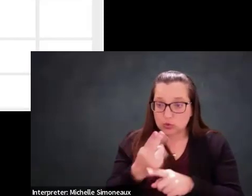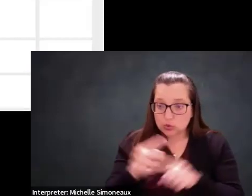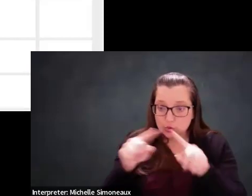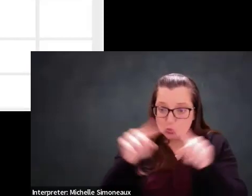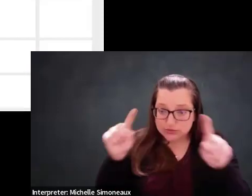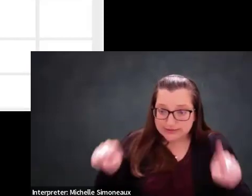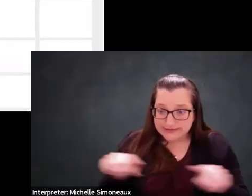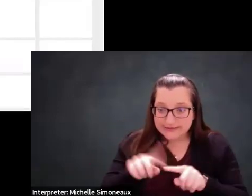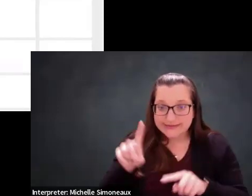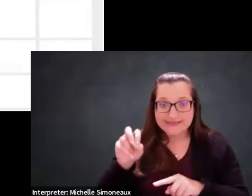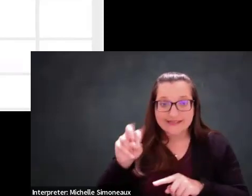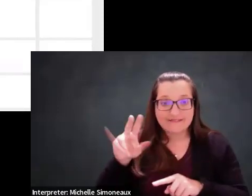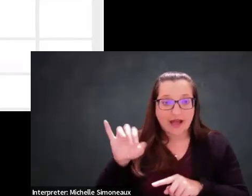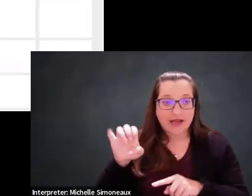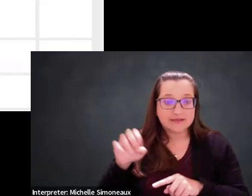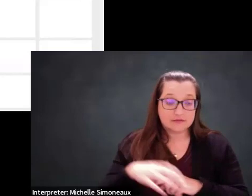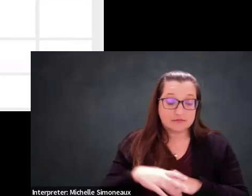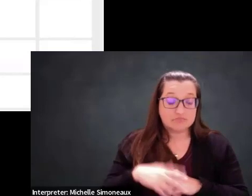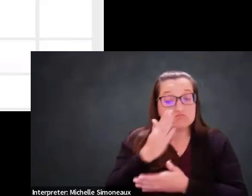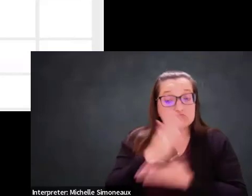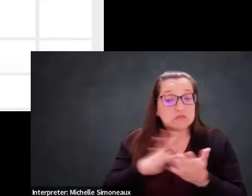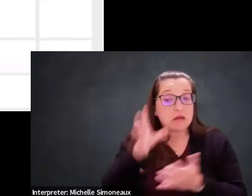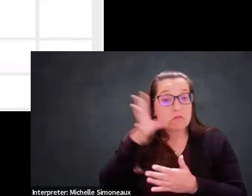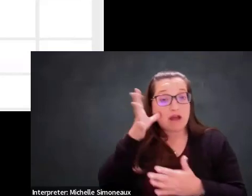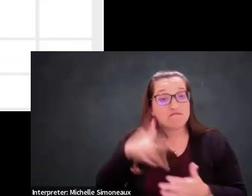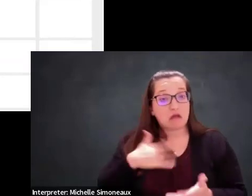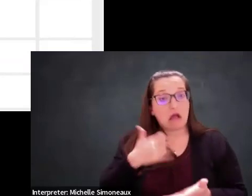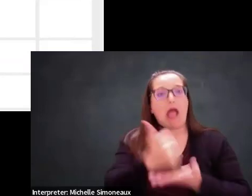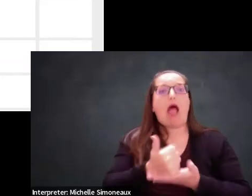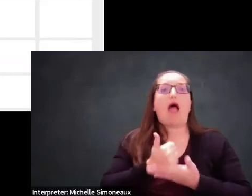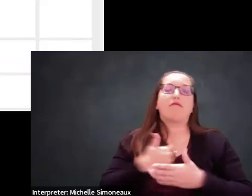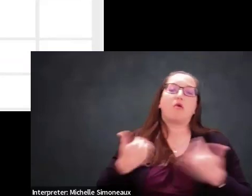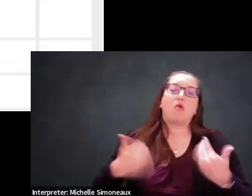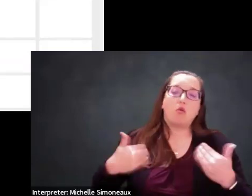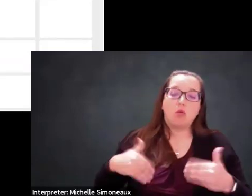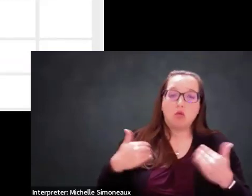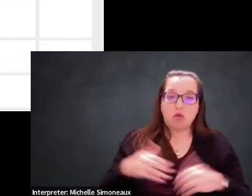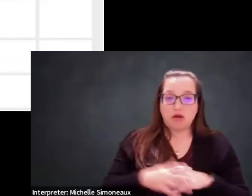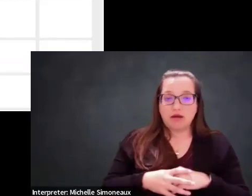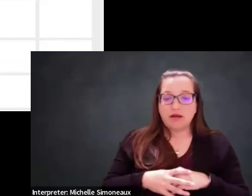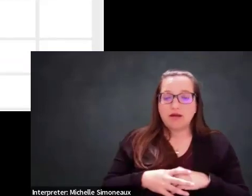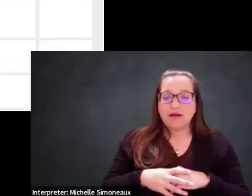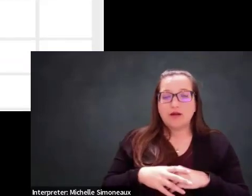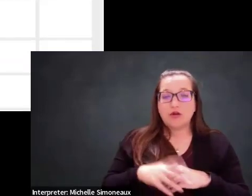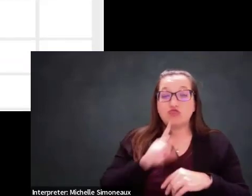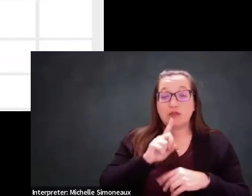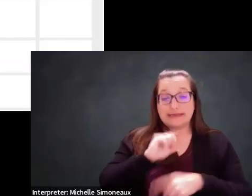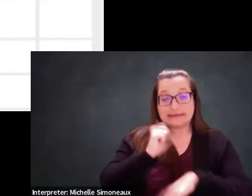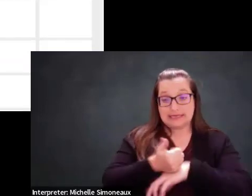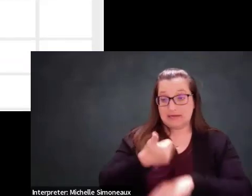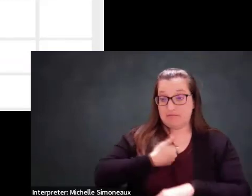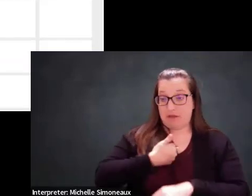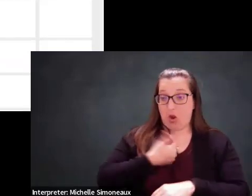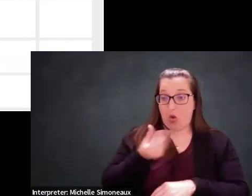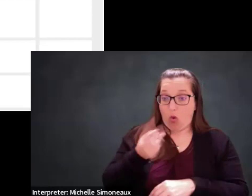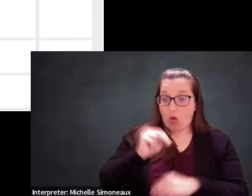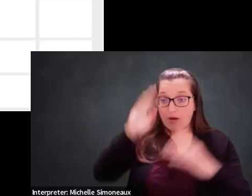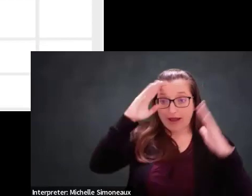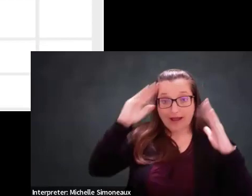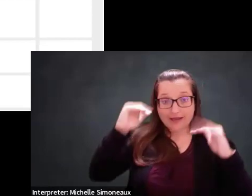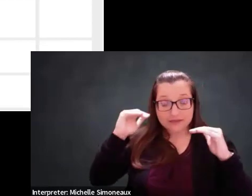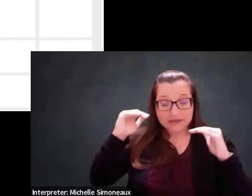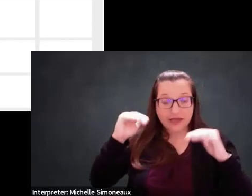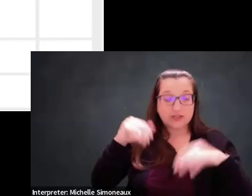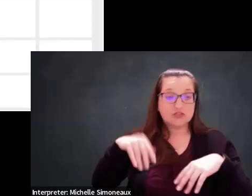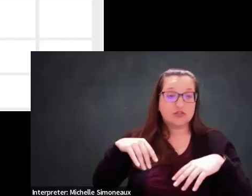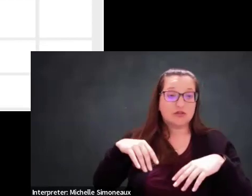And this has been very helpful for parents. As again, it's holding themselves to like, I have expectations. So maybe, you know, when they, I do meet with my